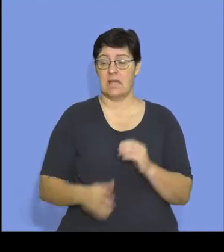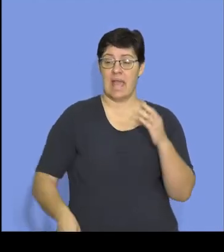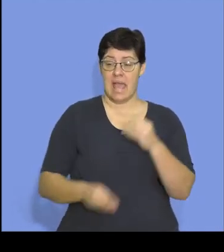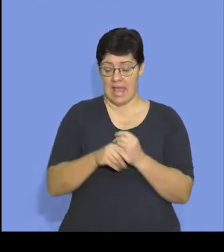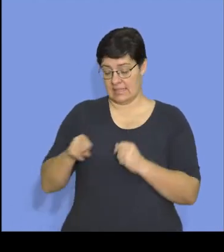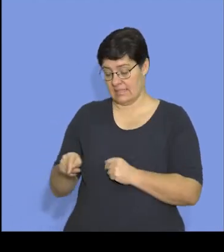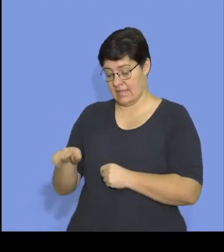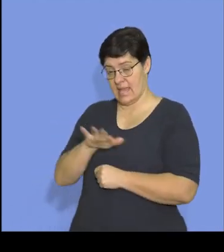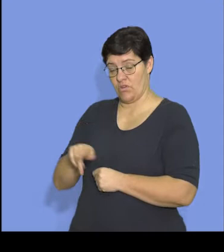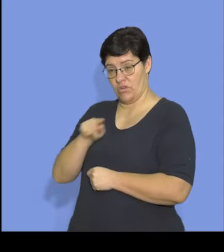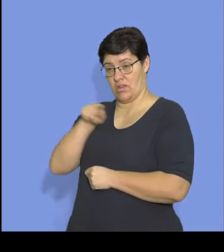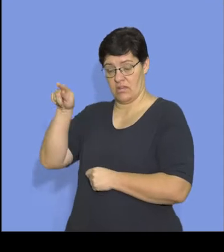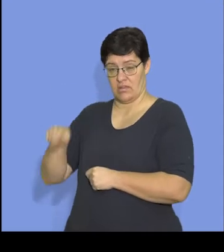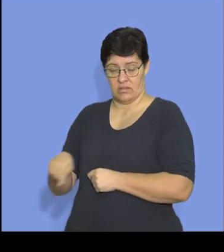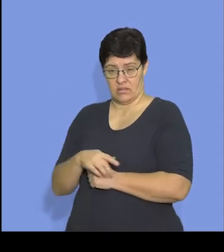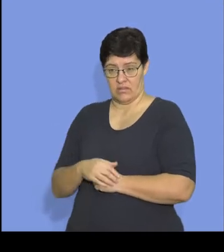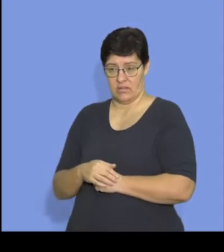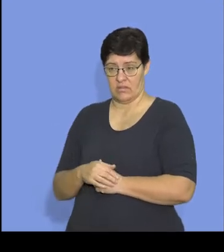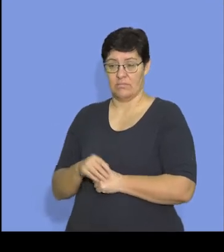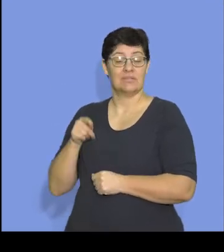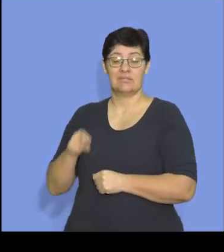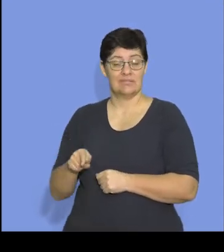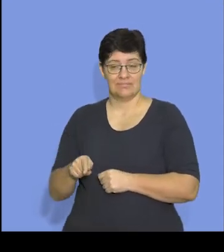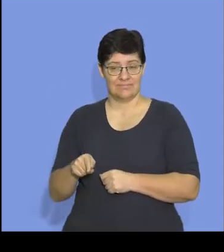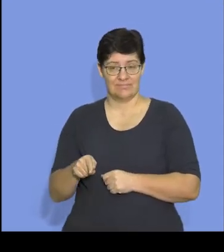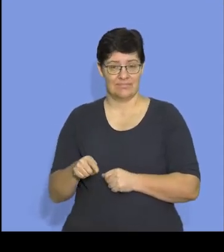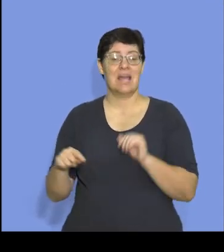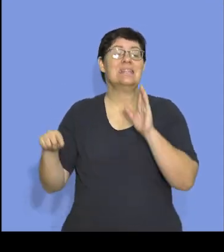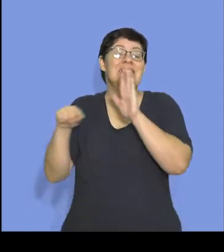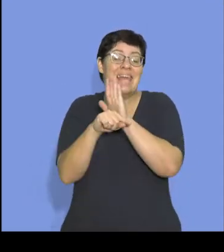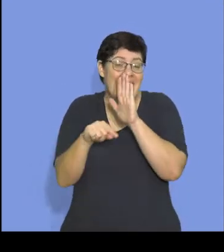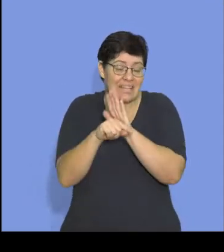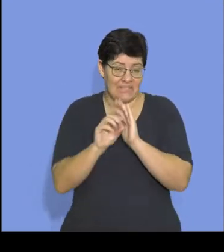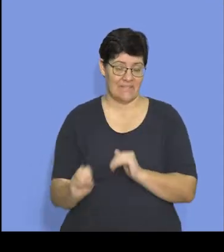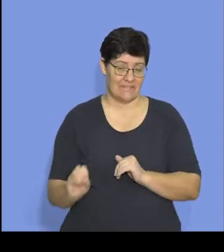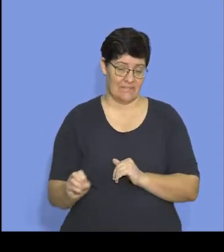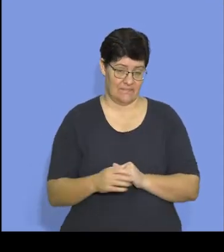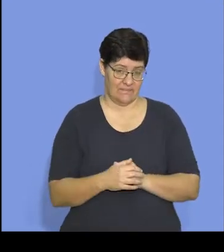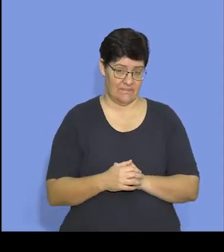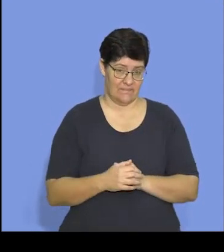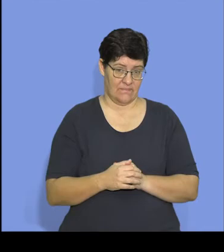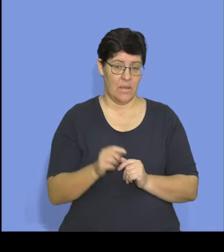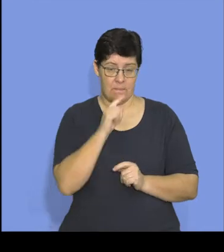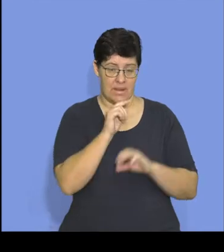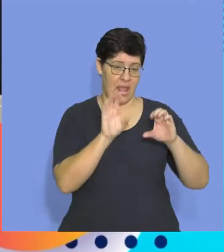area. But that area is negative, and the two will cancel